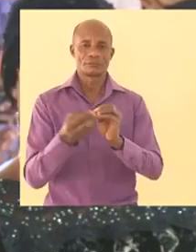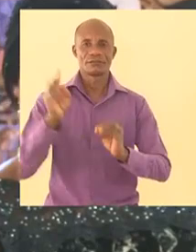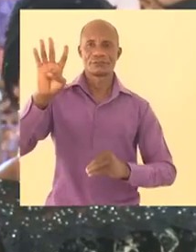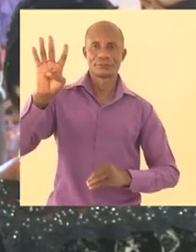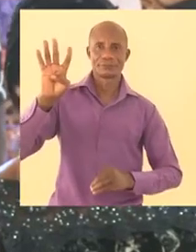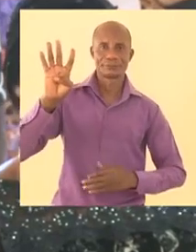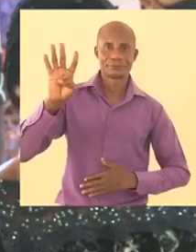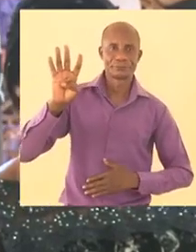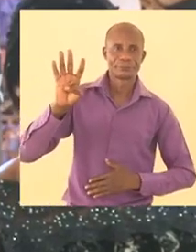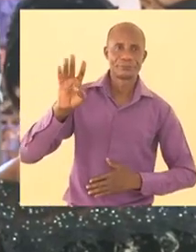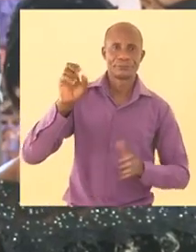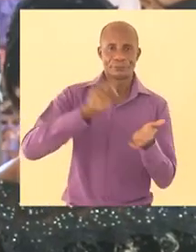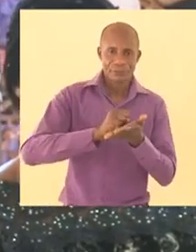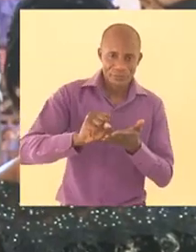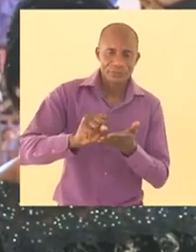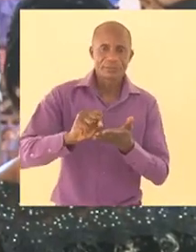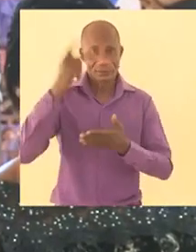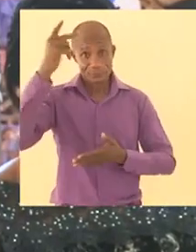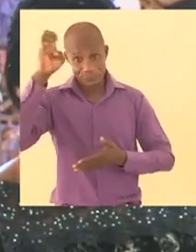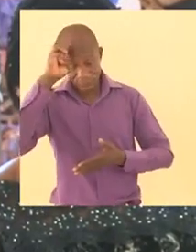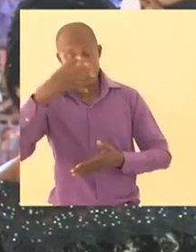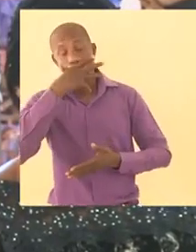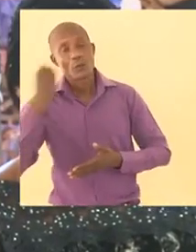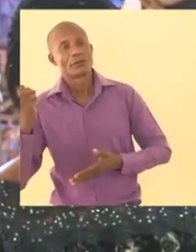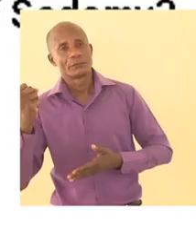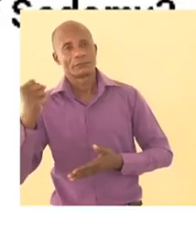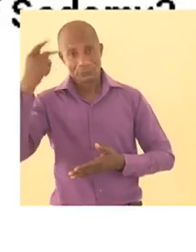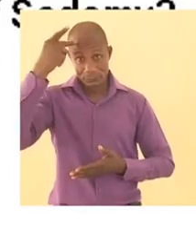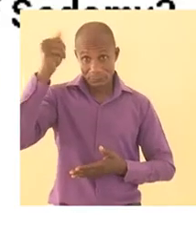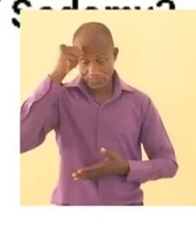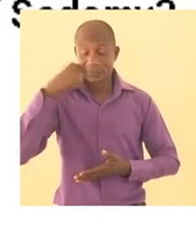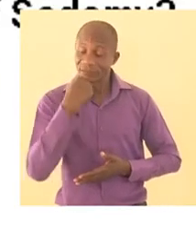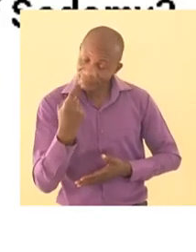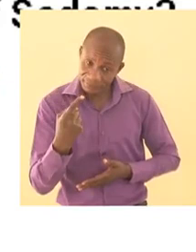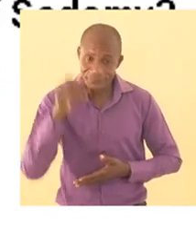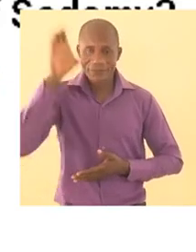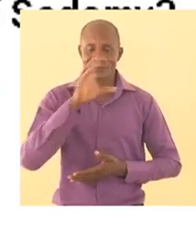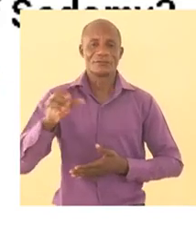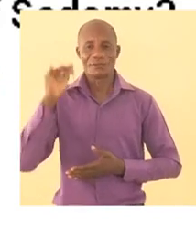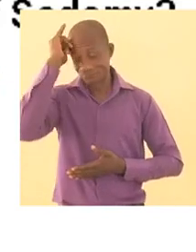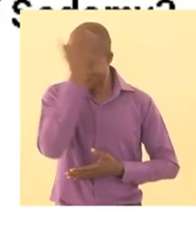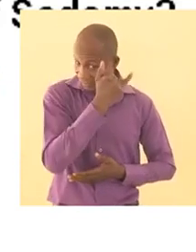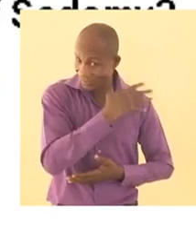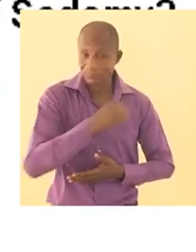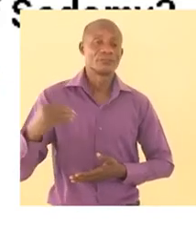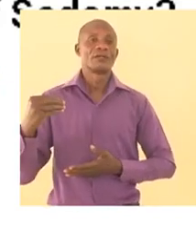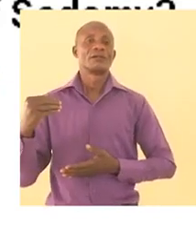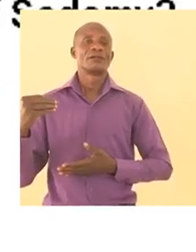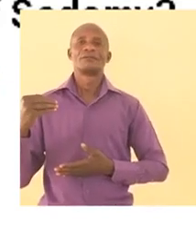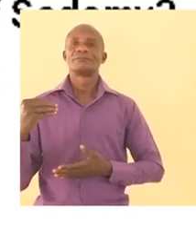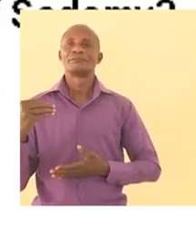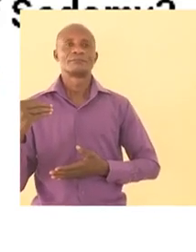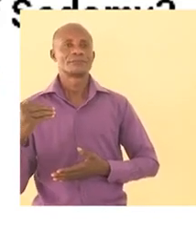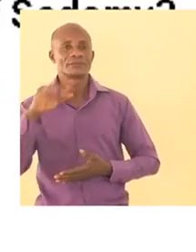4. St. Paul said the cross was a scandal to Jews and foolishness to Gentiles. In